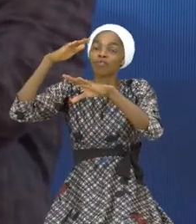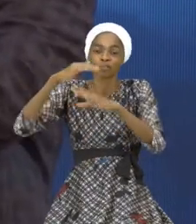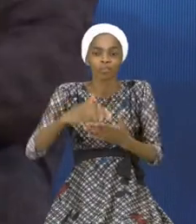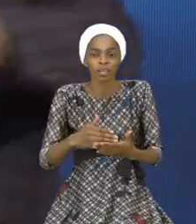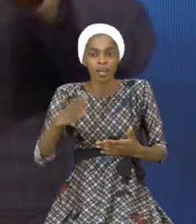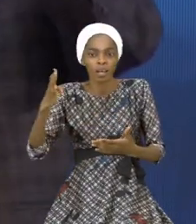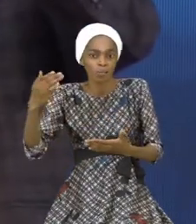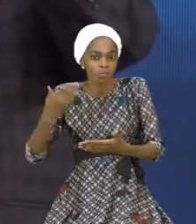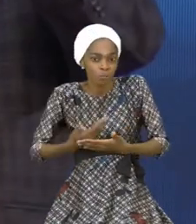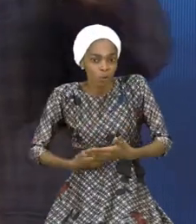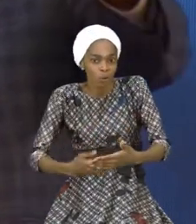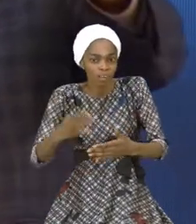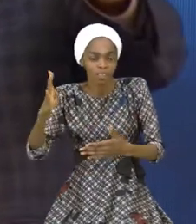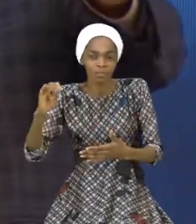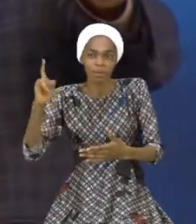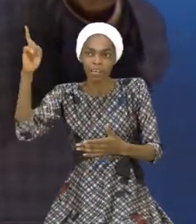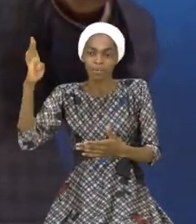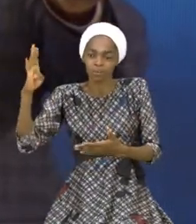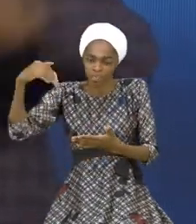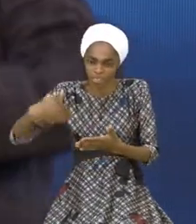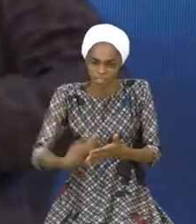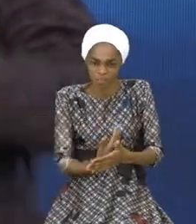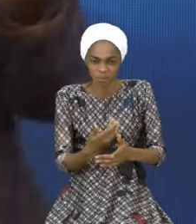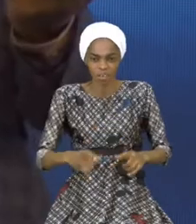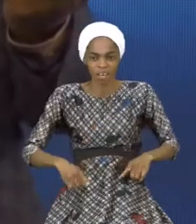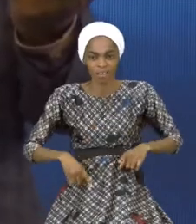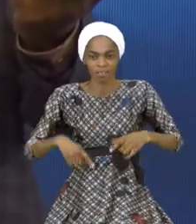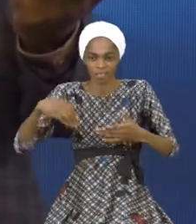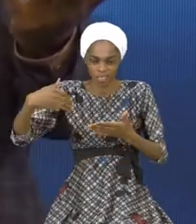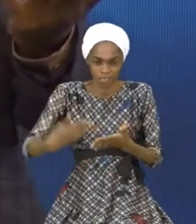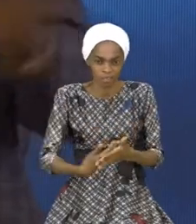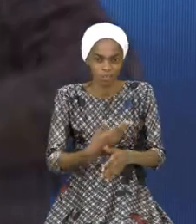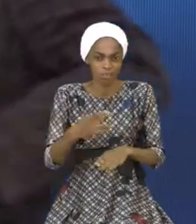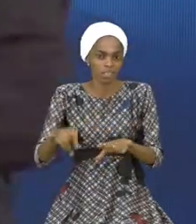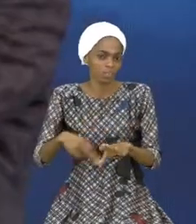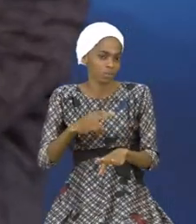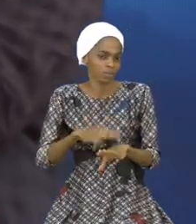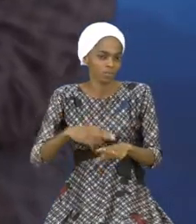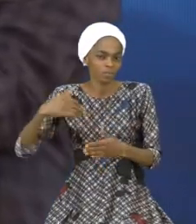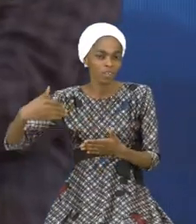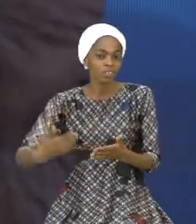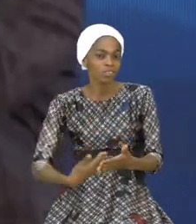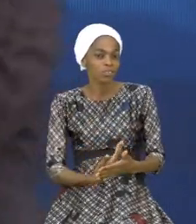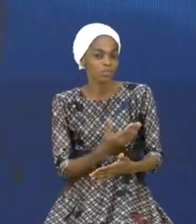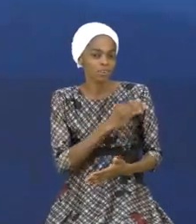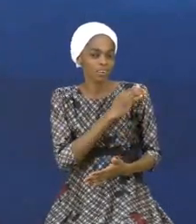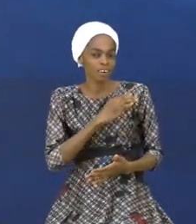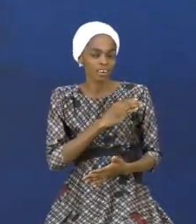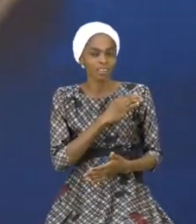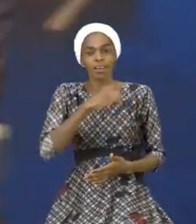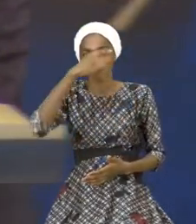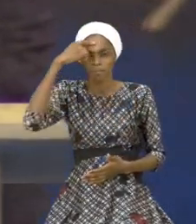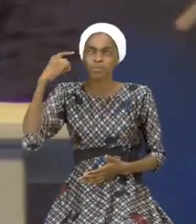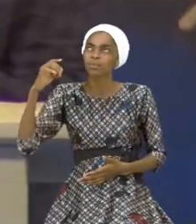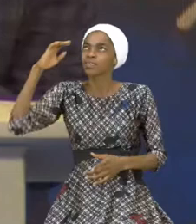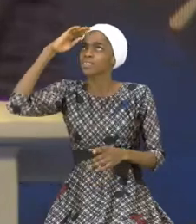by God, a new life, a new nature, a new character, because it